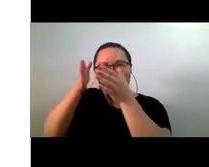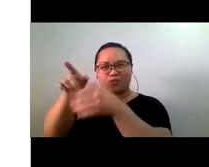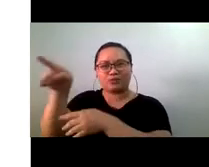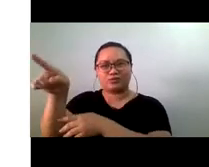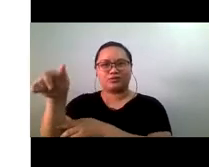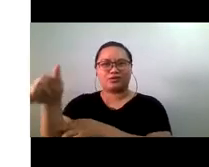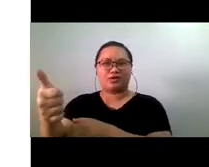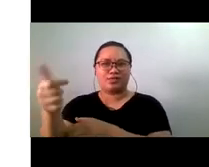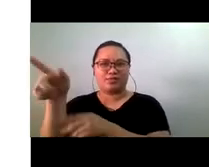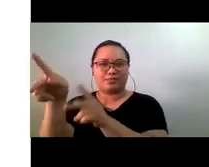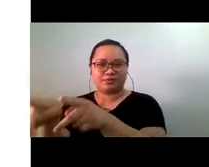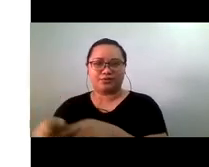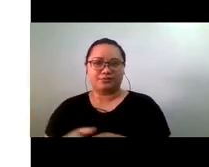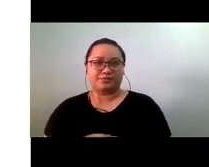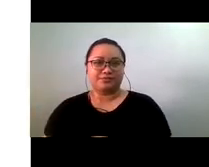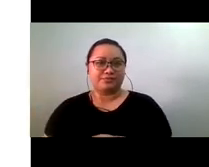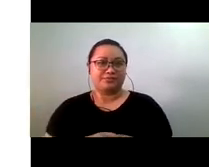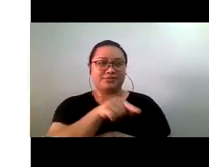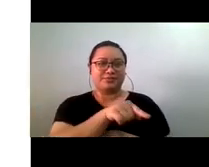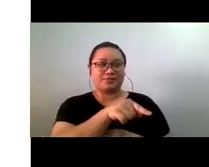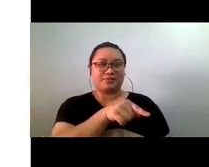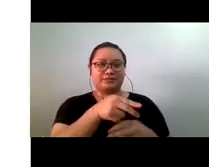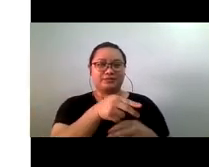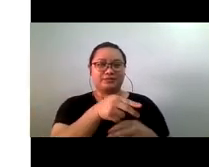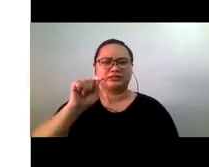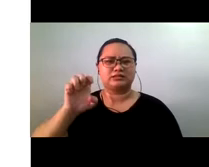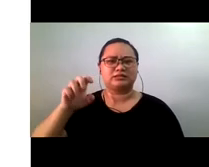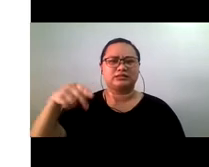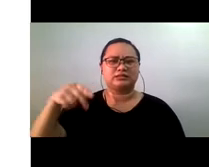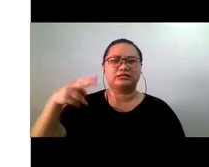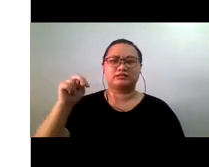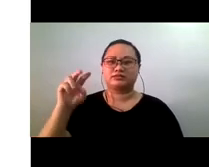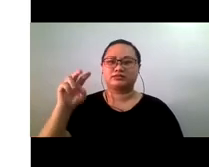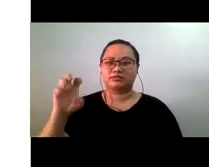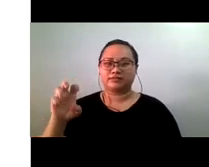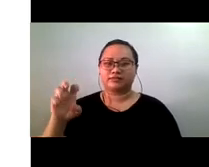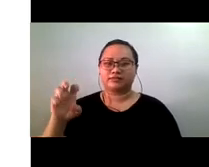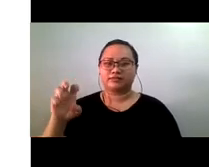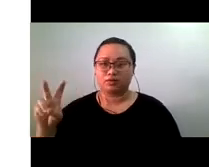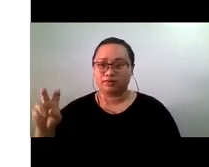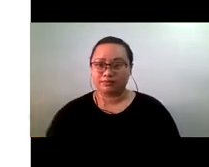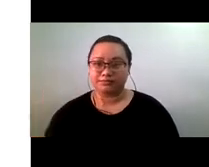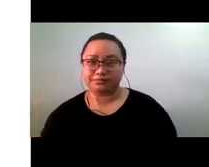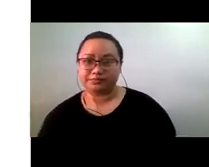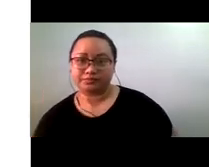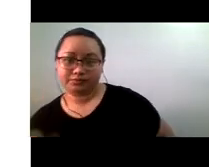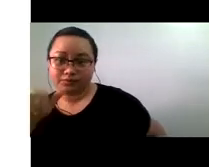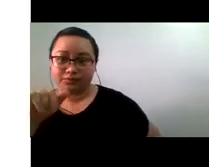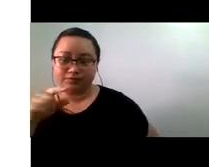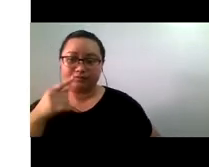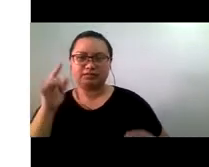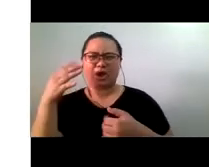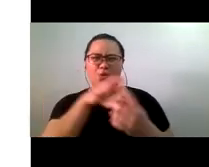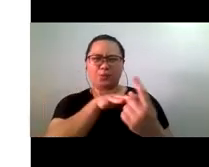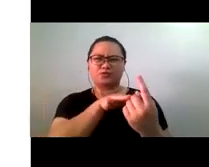listening. So this is his observation of people. Most people do not listen